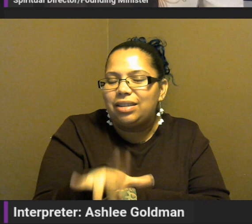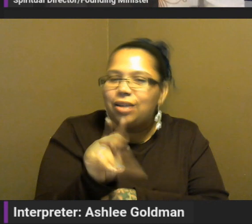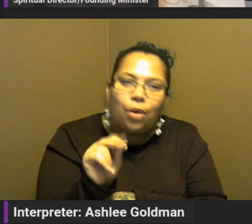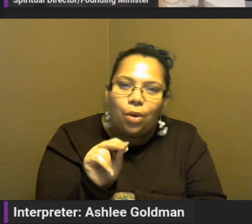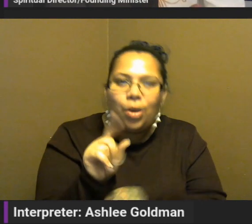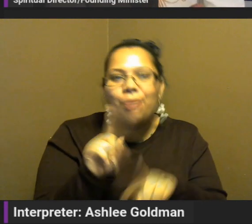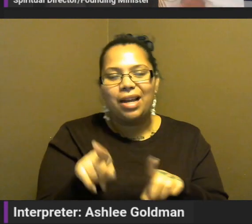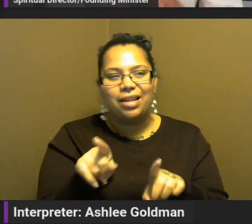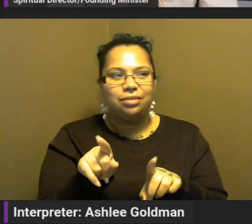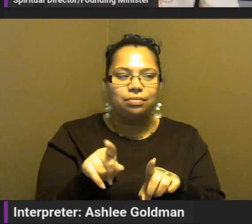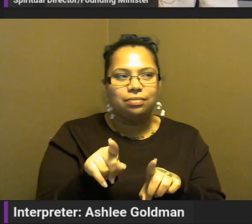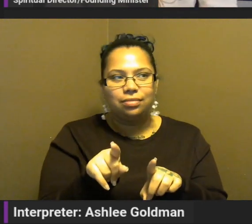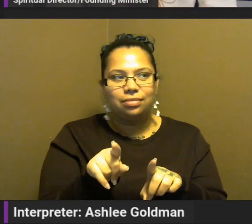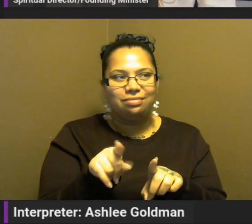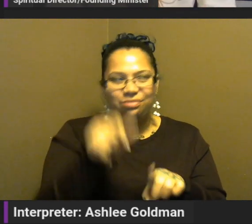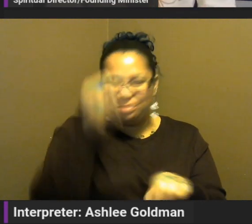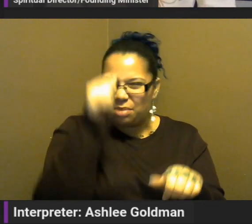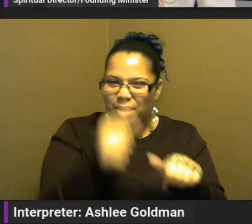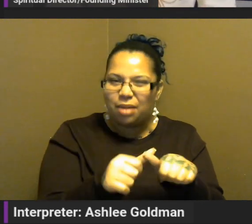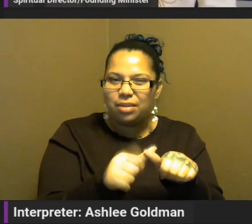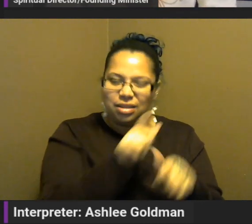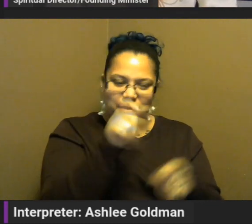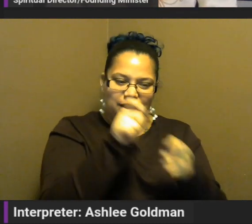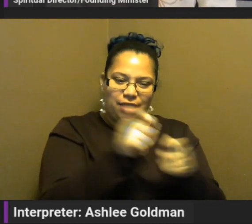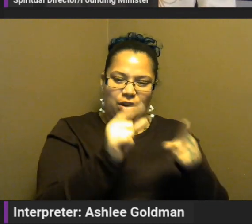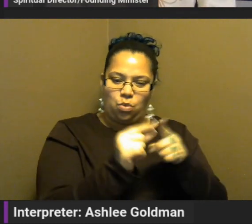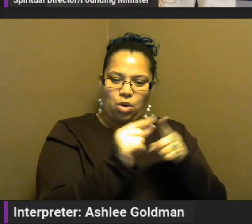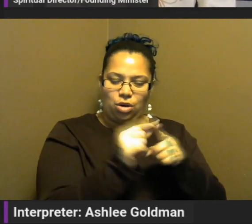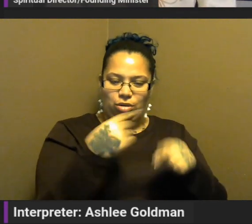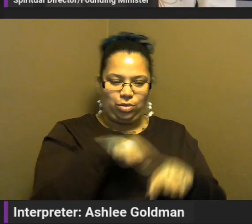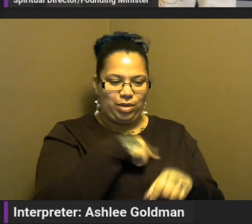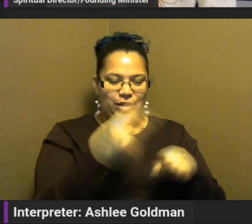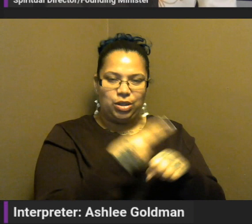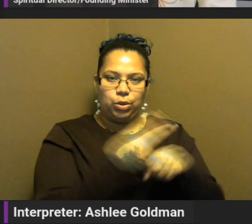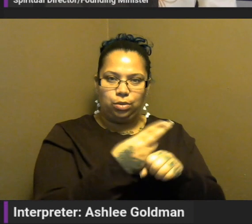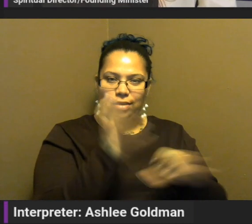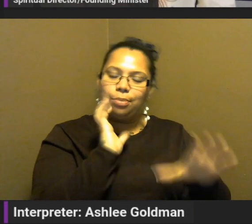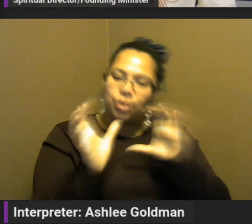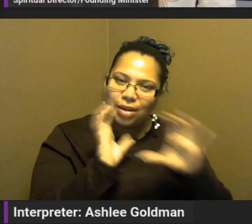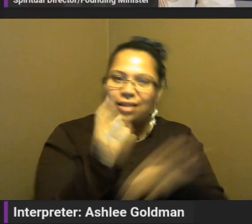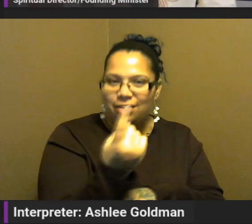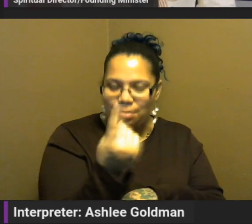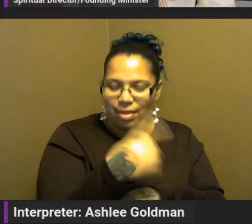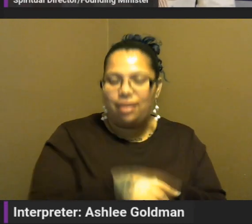we use are communicating something. All communication is to impart